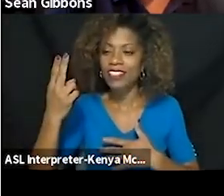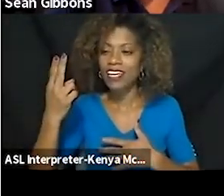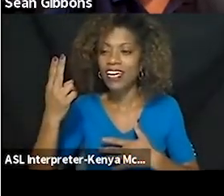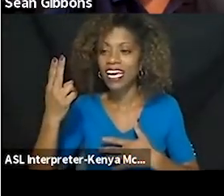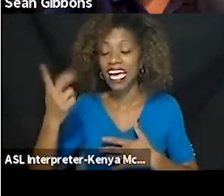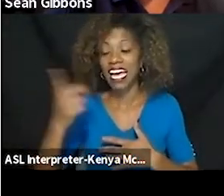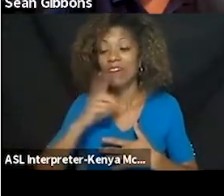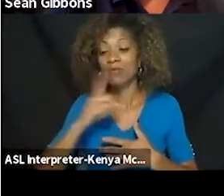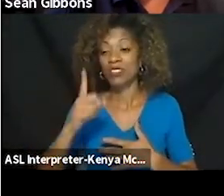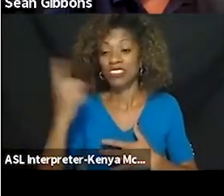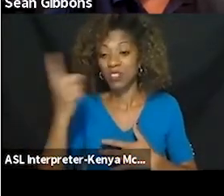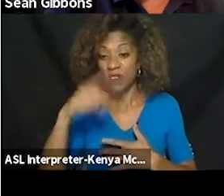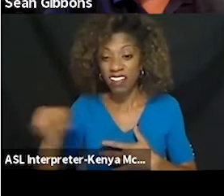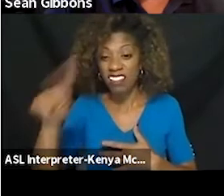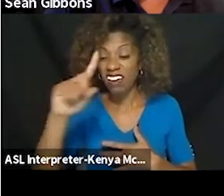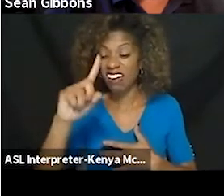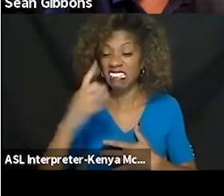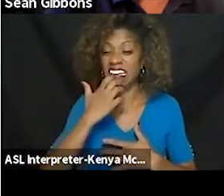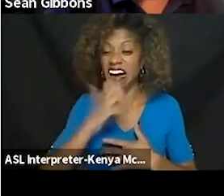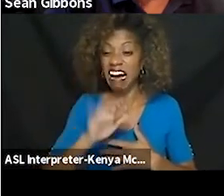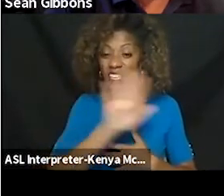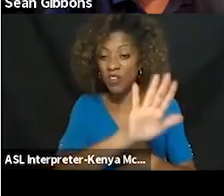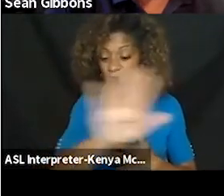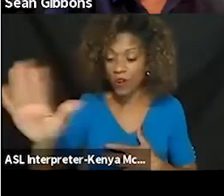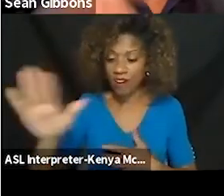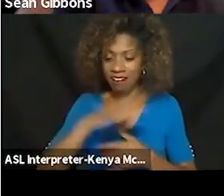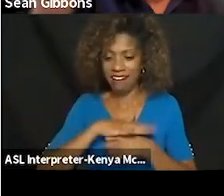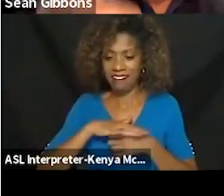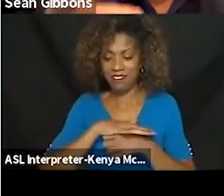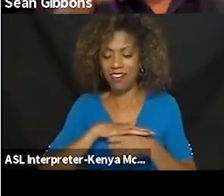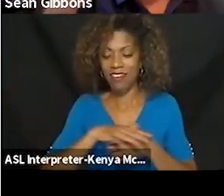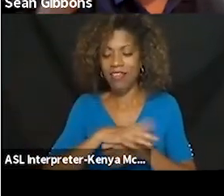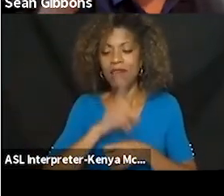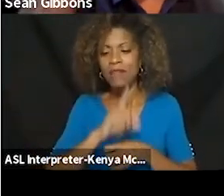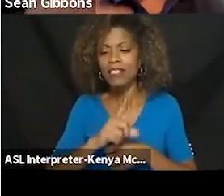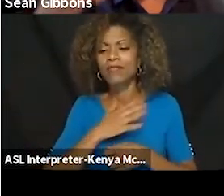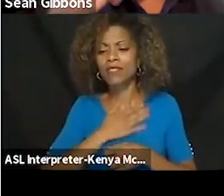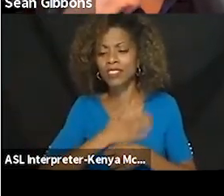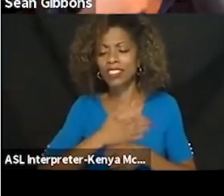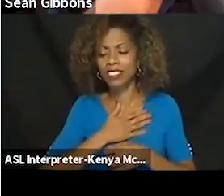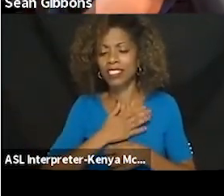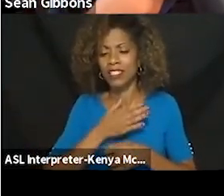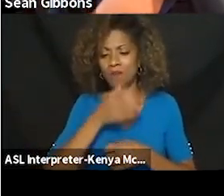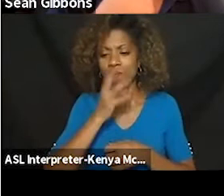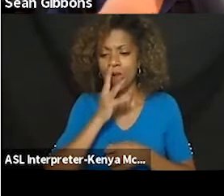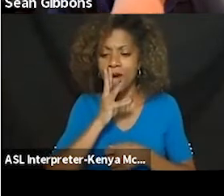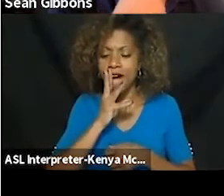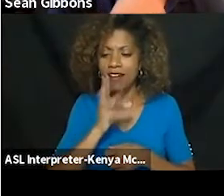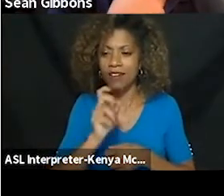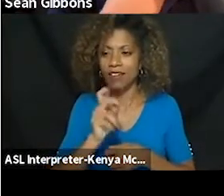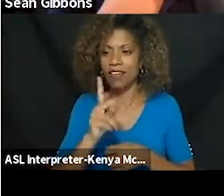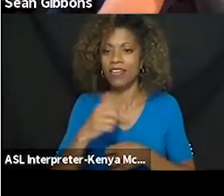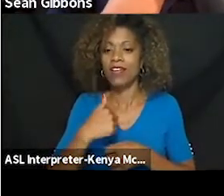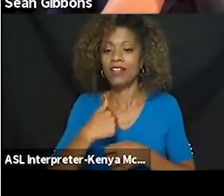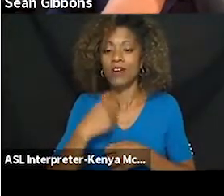beastly hot, so I hope you have an opportunity to get cool or get near some water before too long. But for the next hour, you're in for a treat. We're going to have our friends from Rockefeller and